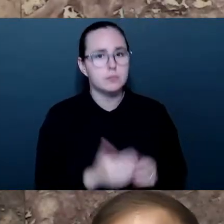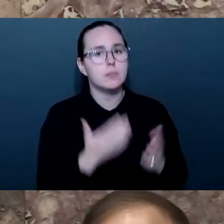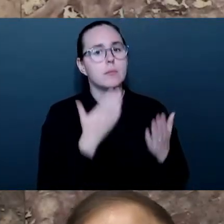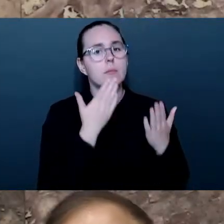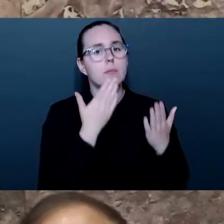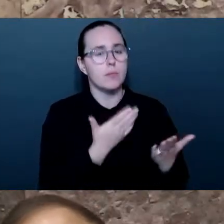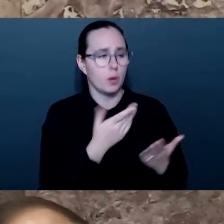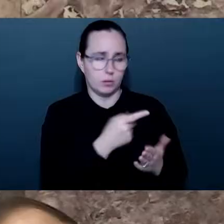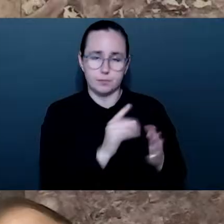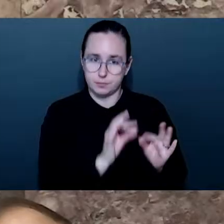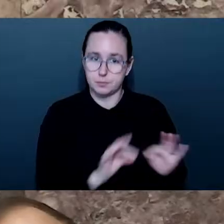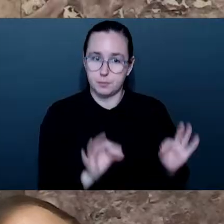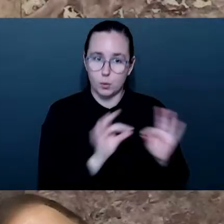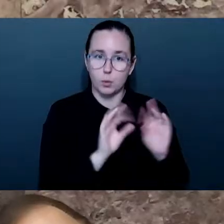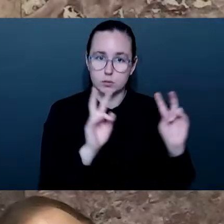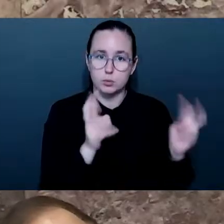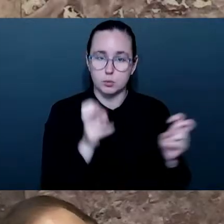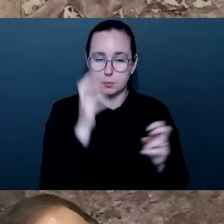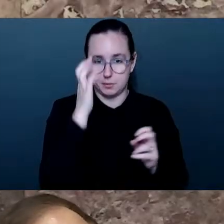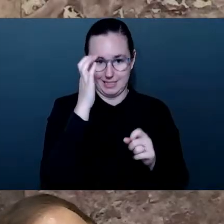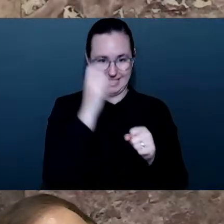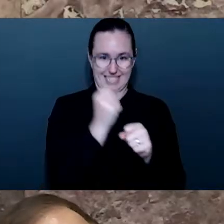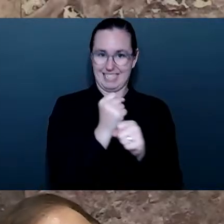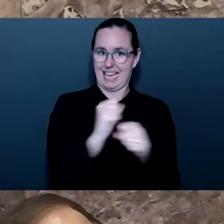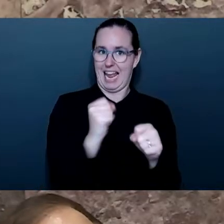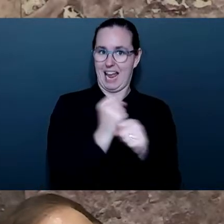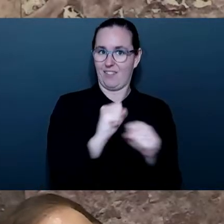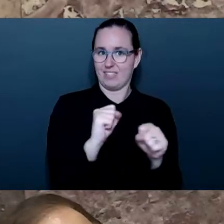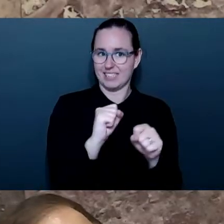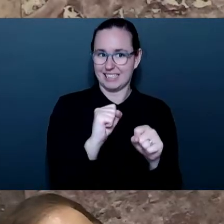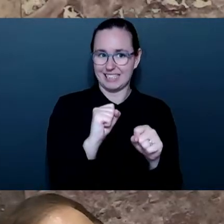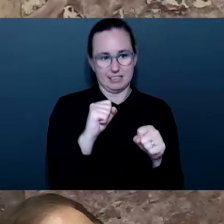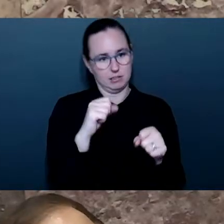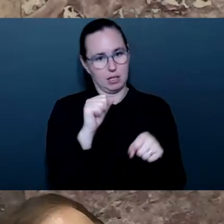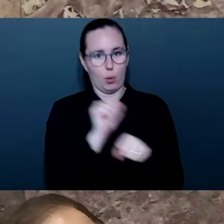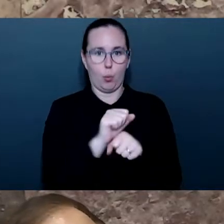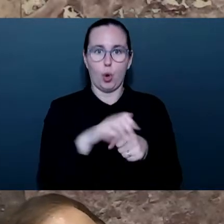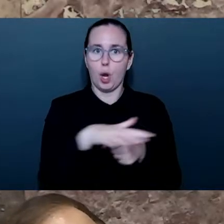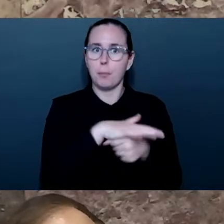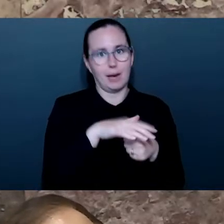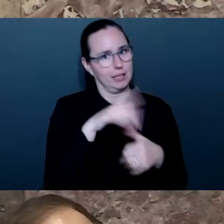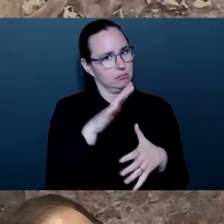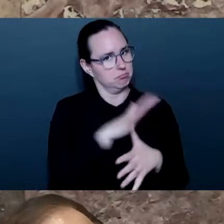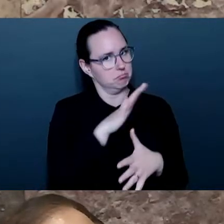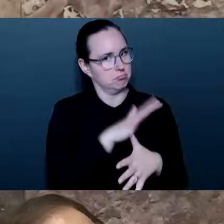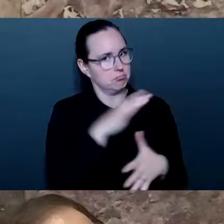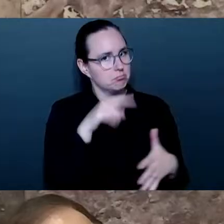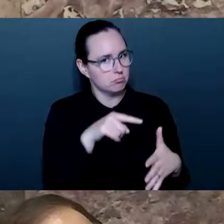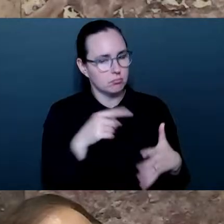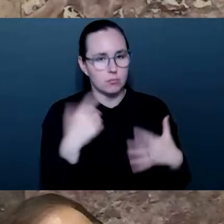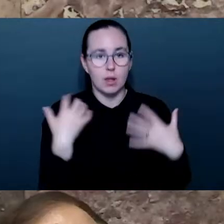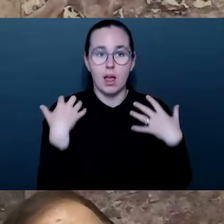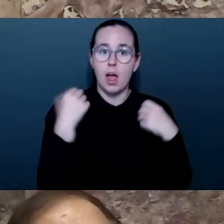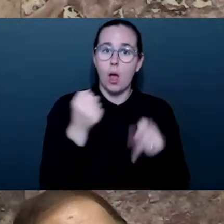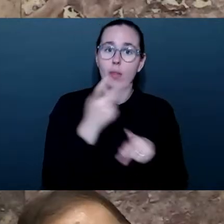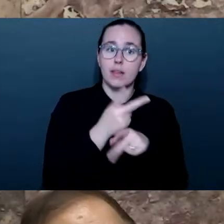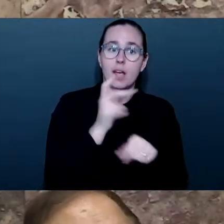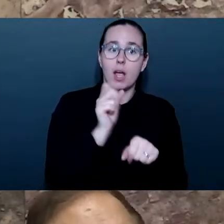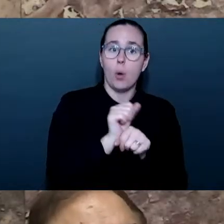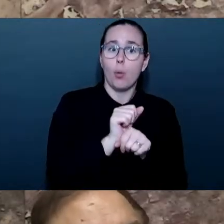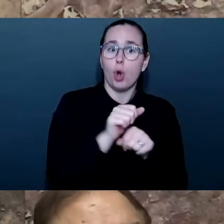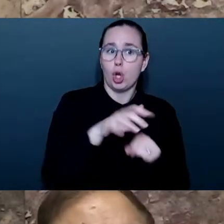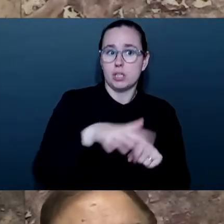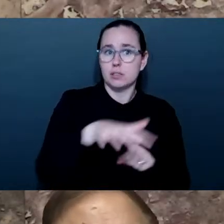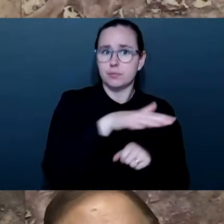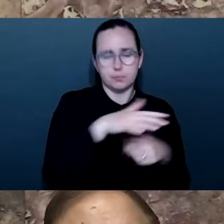the workplace, safety for all healthcare workers. It is unacceptable to see violence against healthcare workers in any setting,